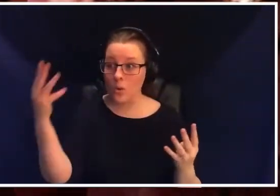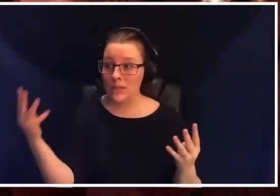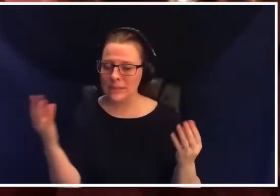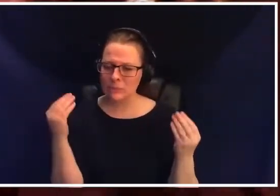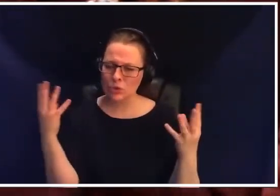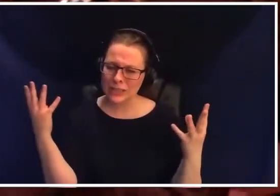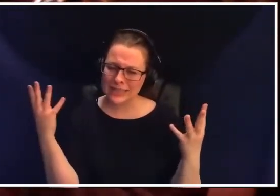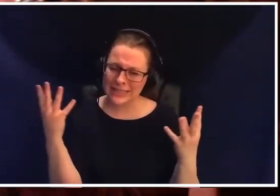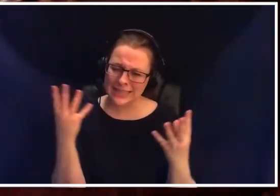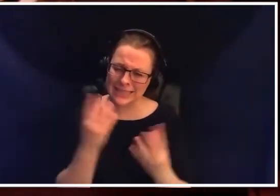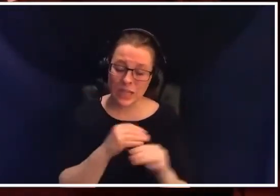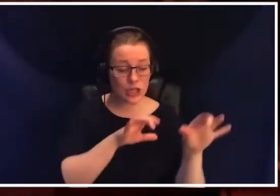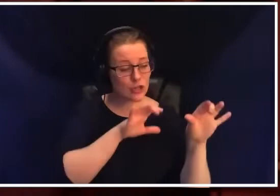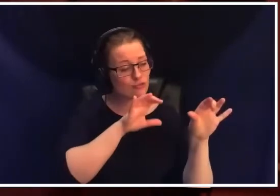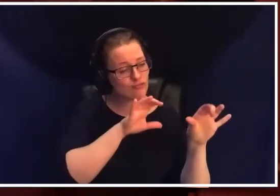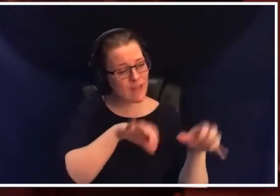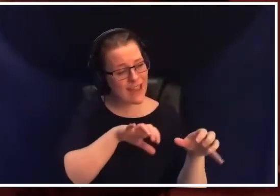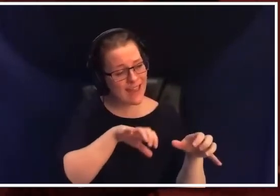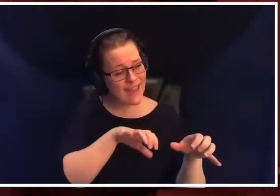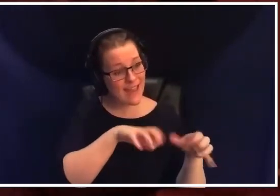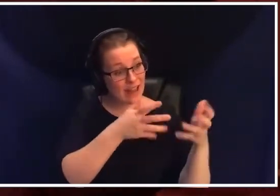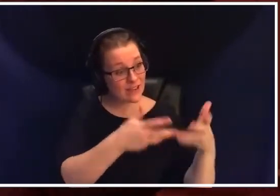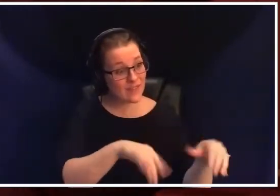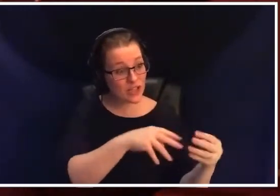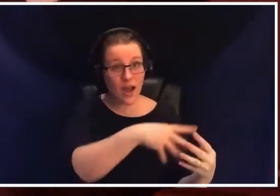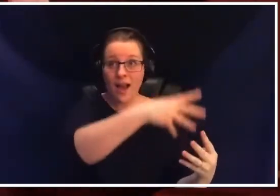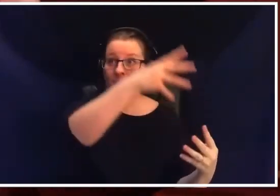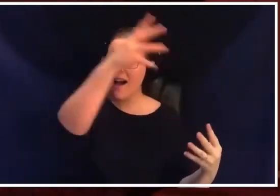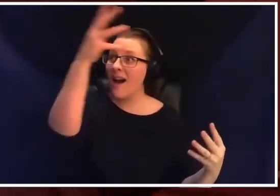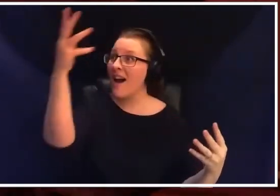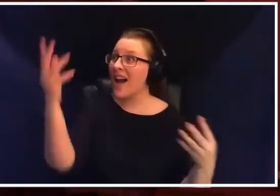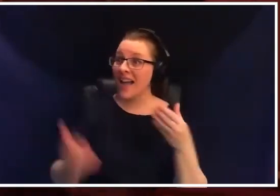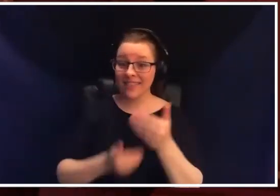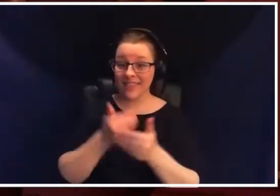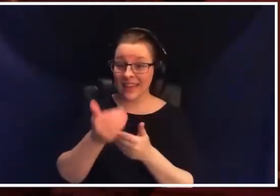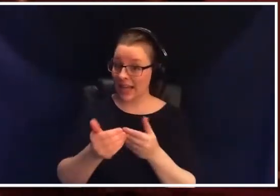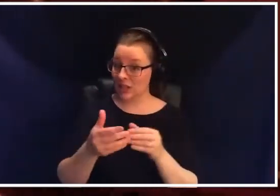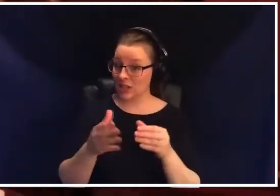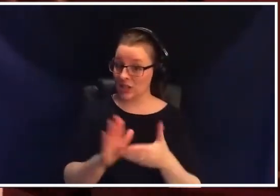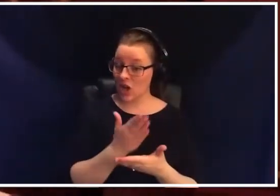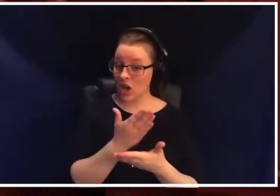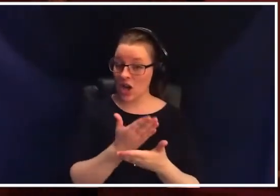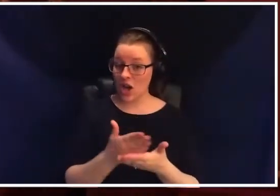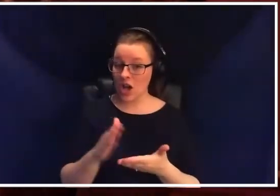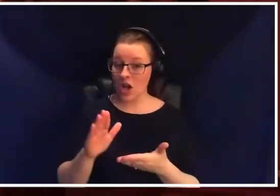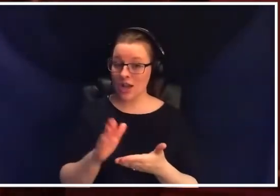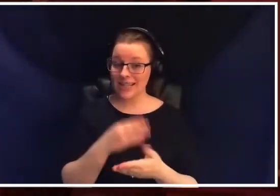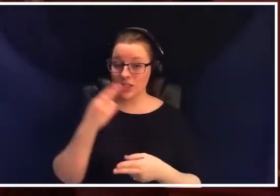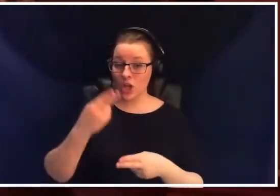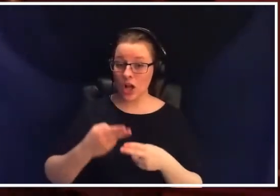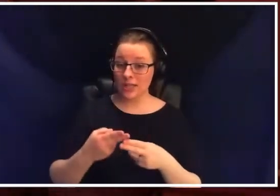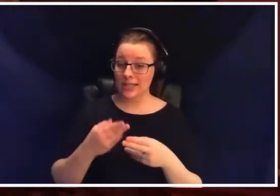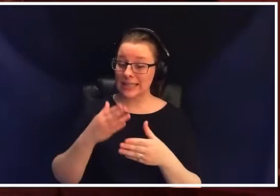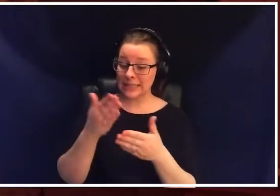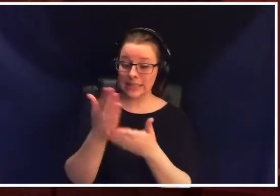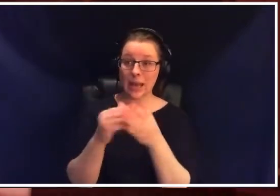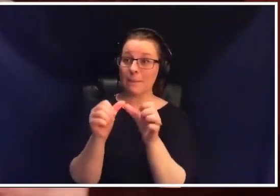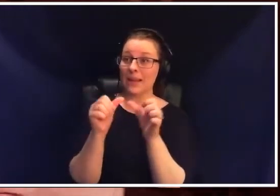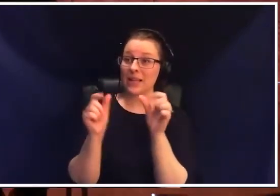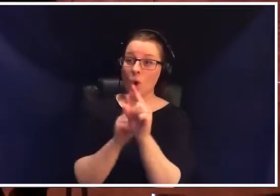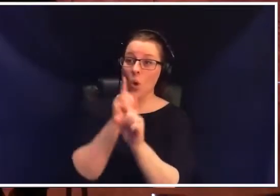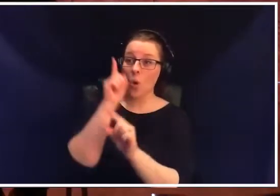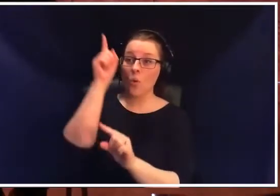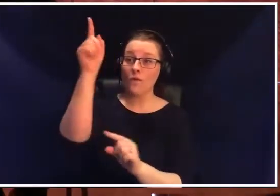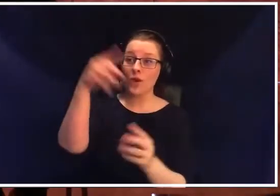rain. So this next song has a lot of rainbow imagery in it. It's called Somewhere Over the Rainbow from The Wizard of Oz.